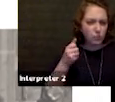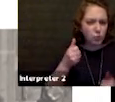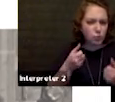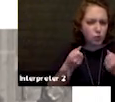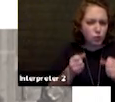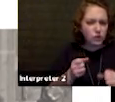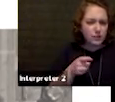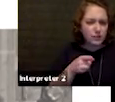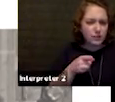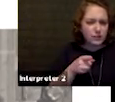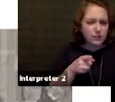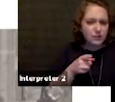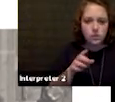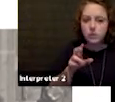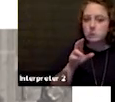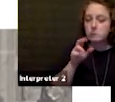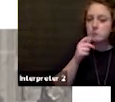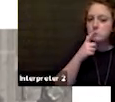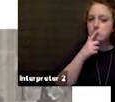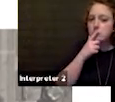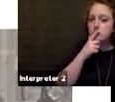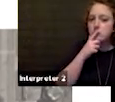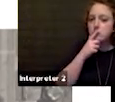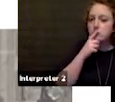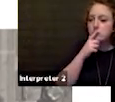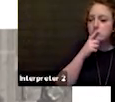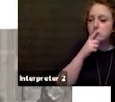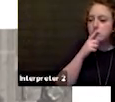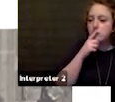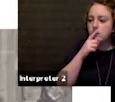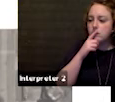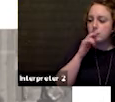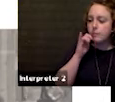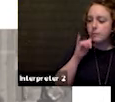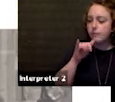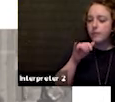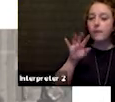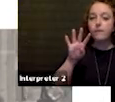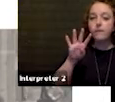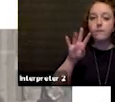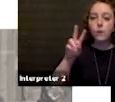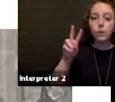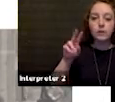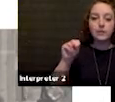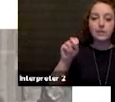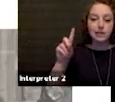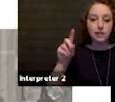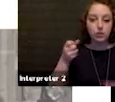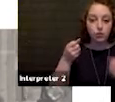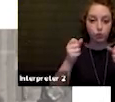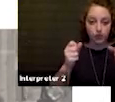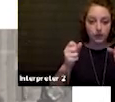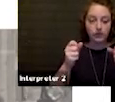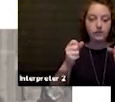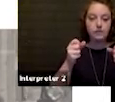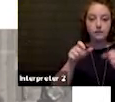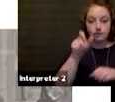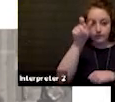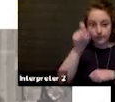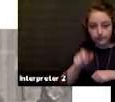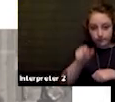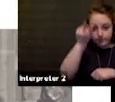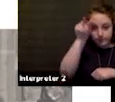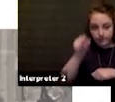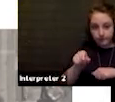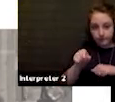Oh, I don't know what's the street in front of Waco High School? 42nd. 42nd, and so it's between